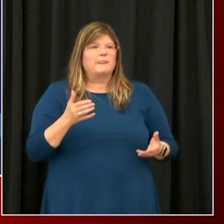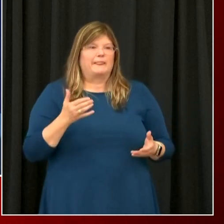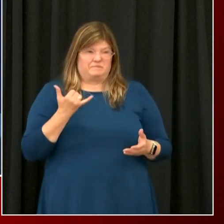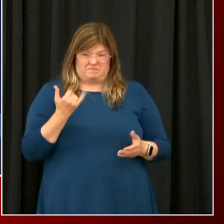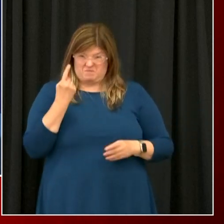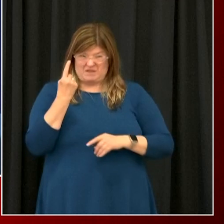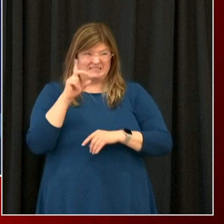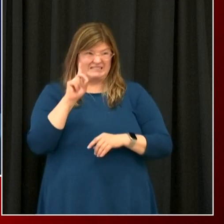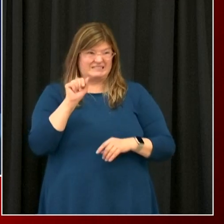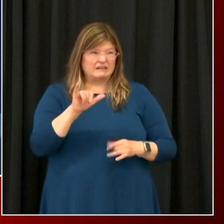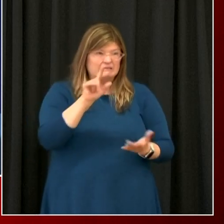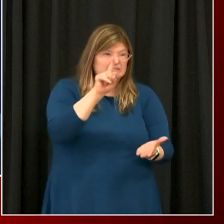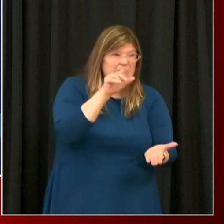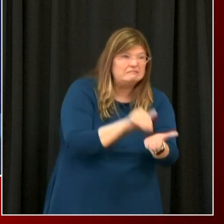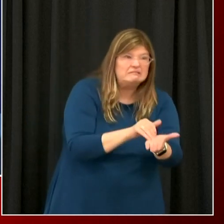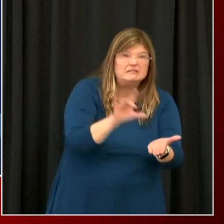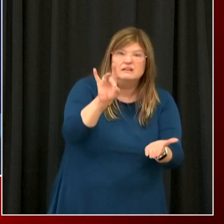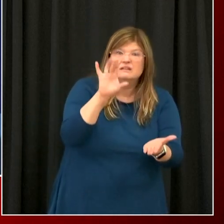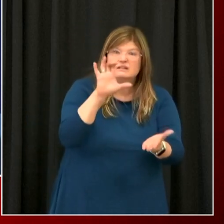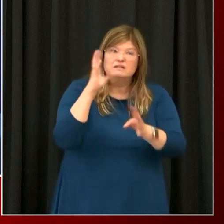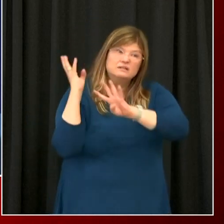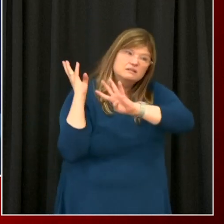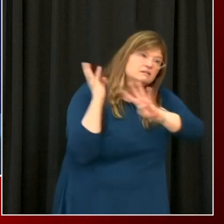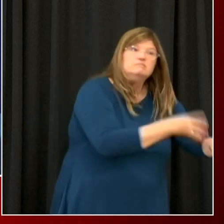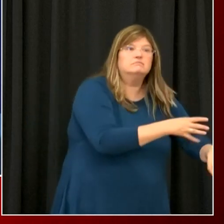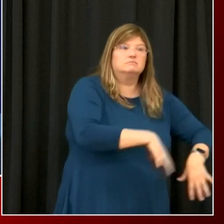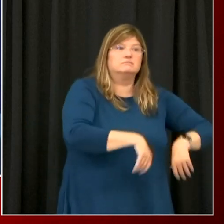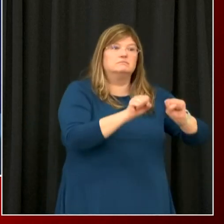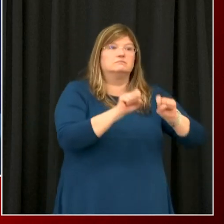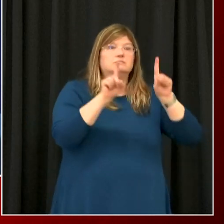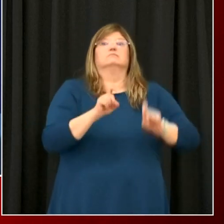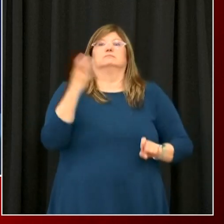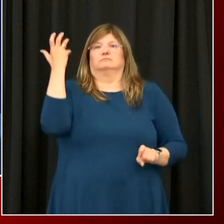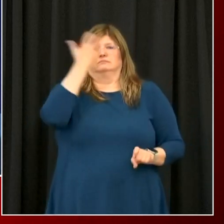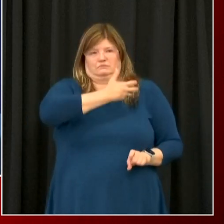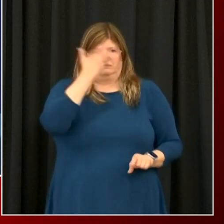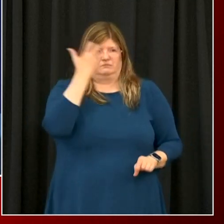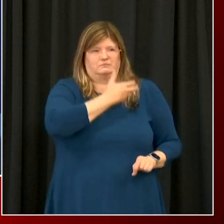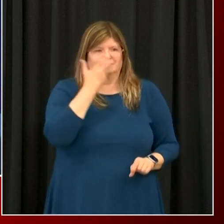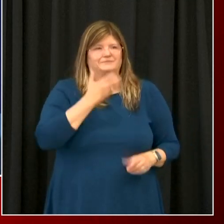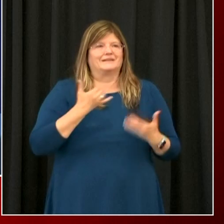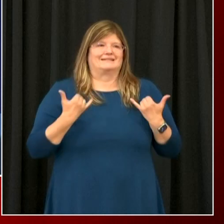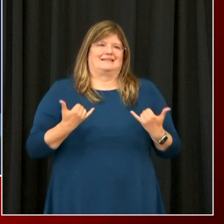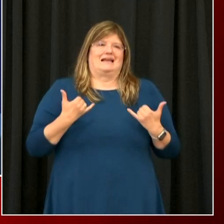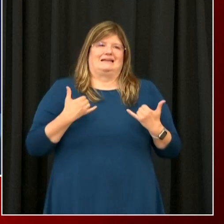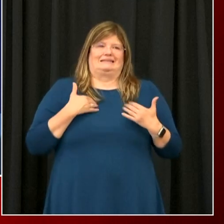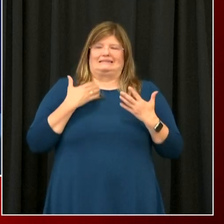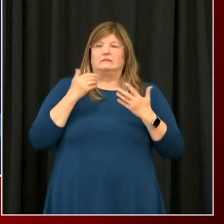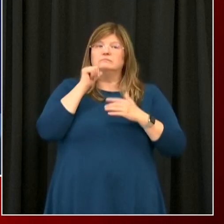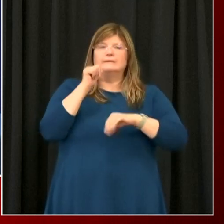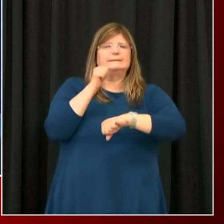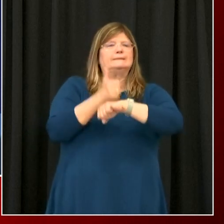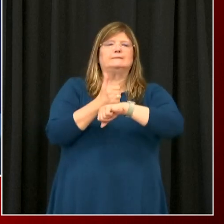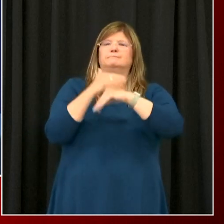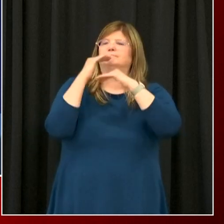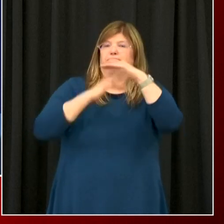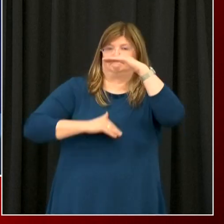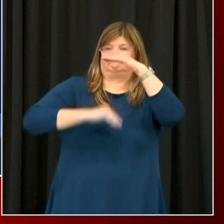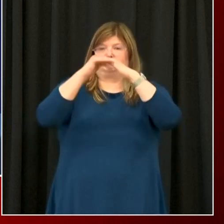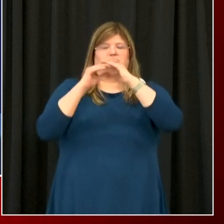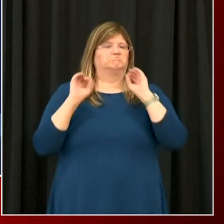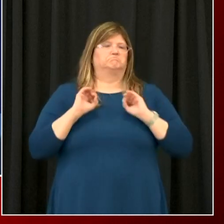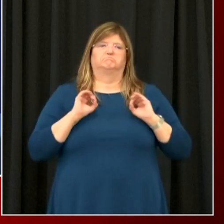getting tested, which was while we haven't set a number of tests per day, and over half the jurisdictions in